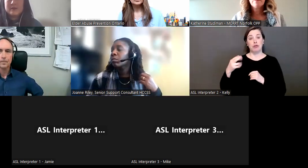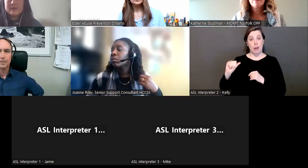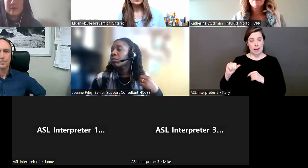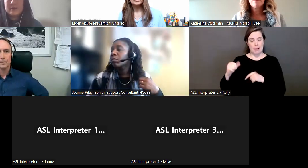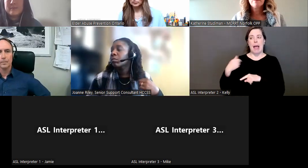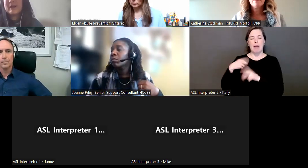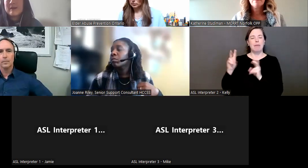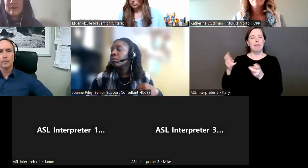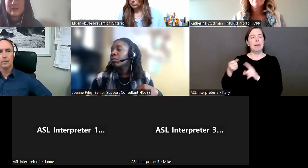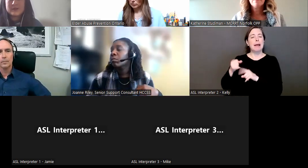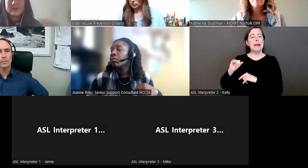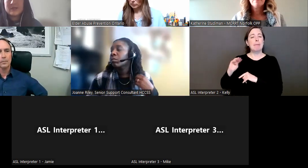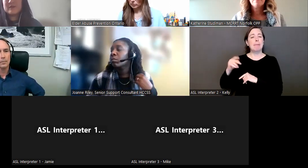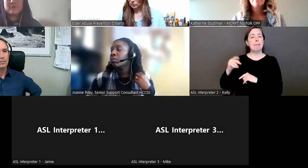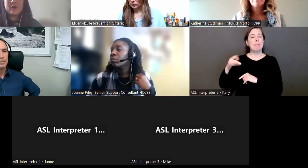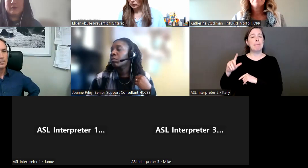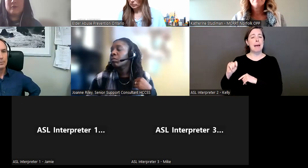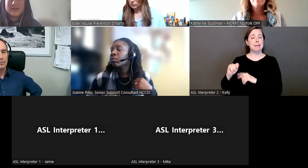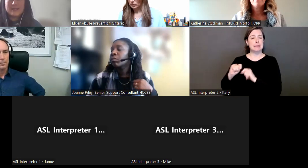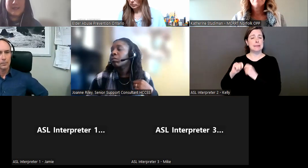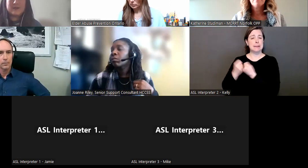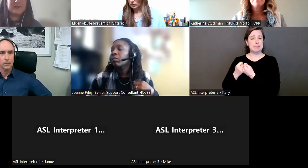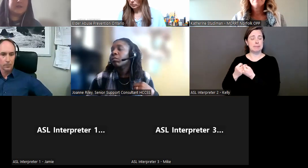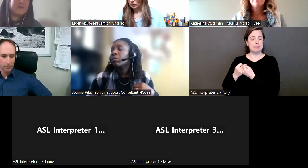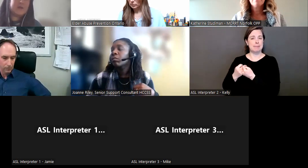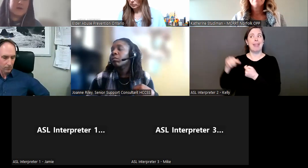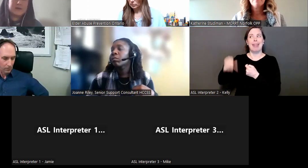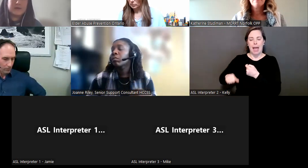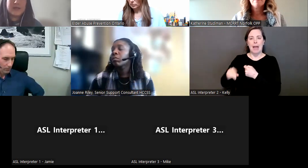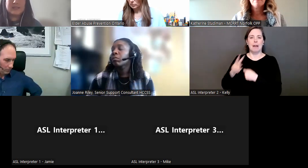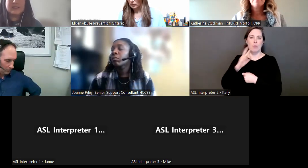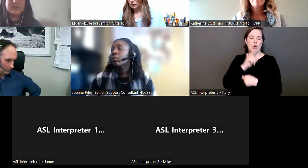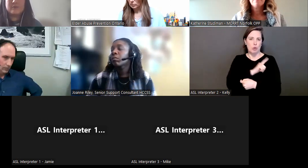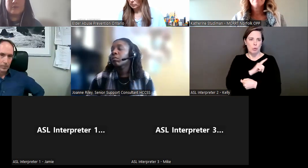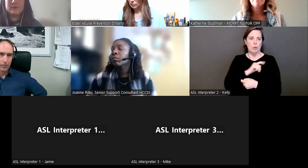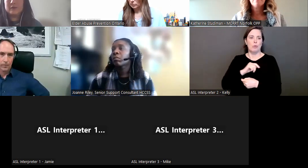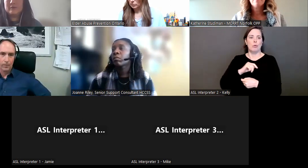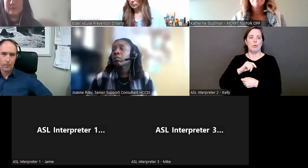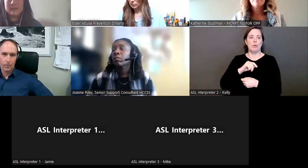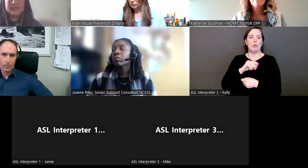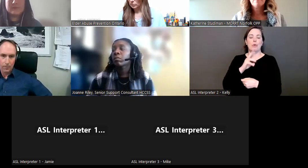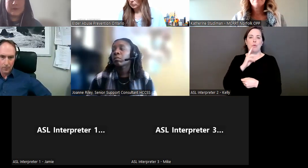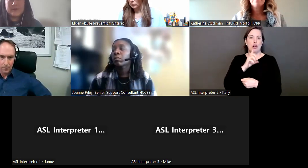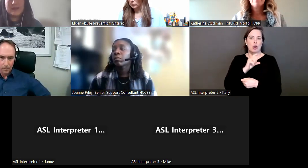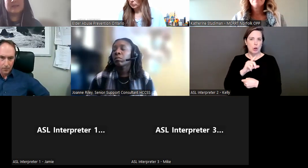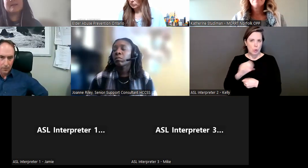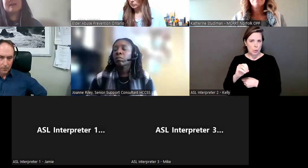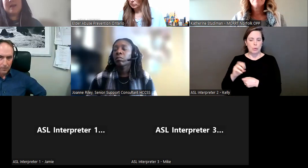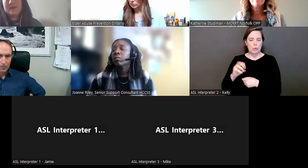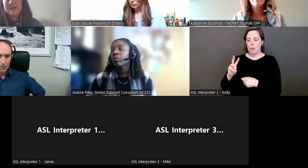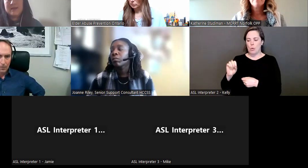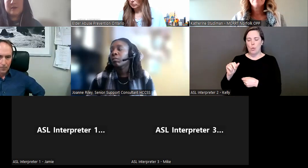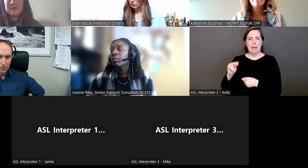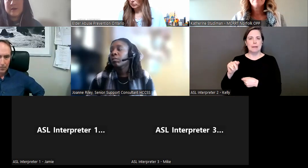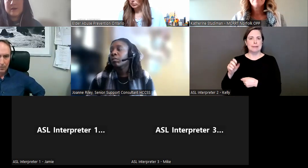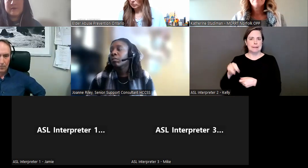which also, covers Waterloo, Wellington area. So they would also connect into Waterloo Region Police where Joanne is,